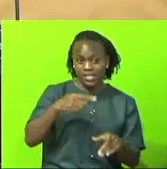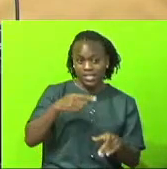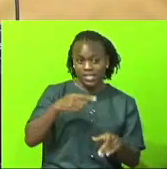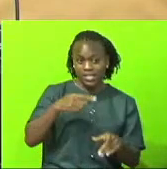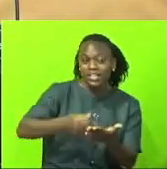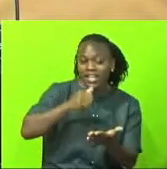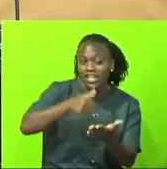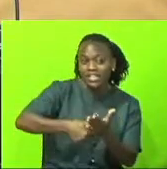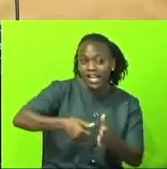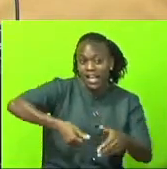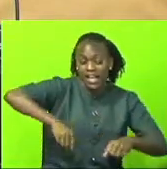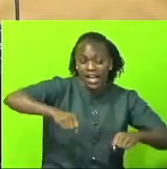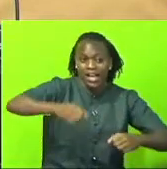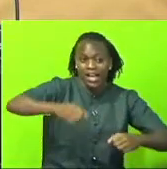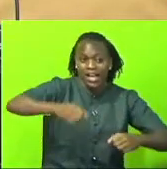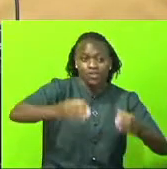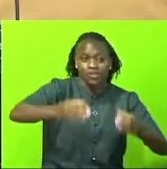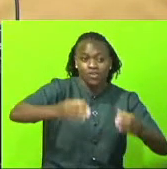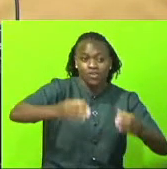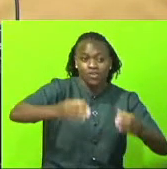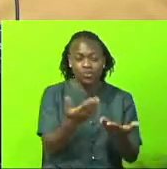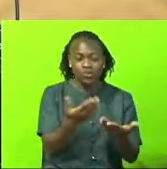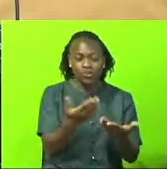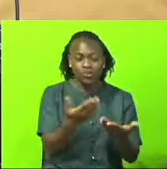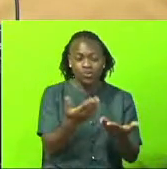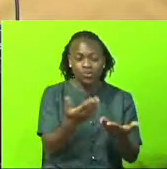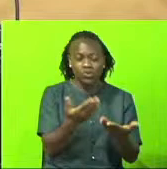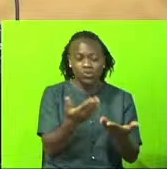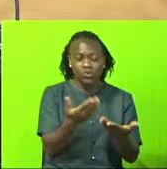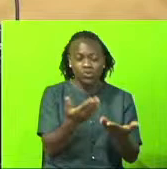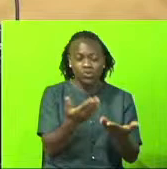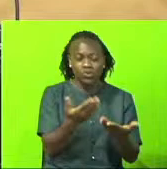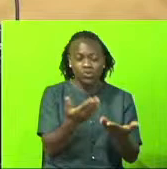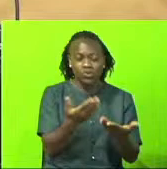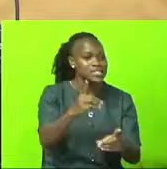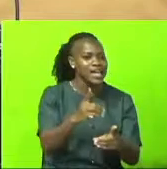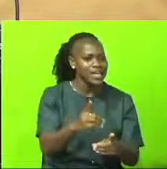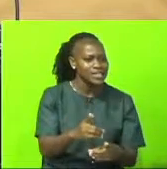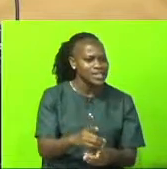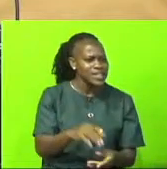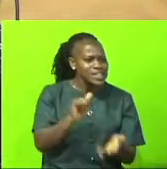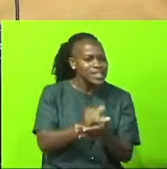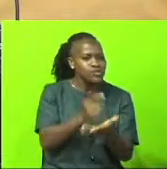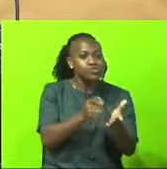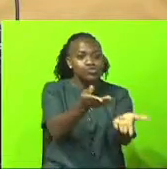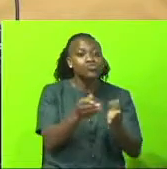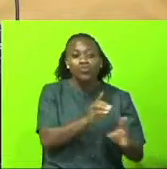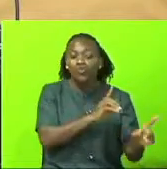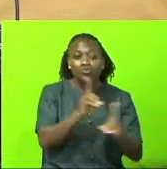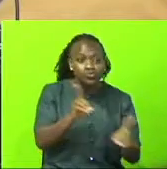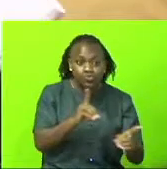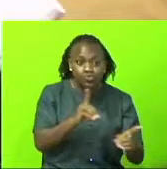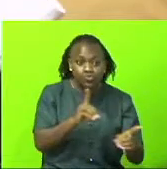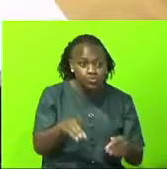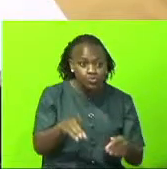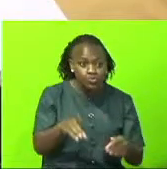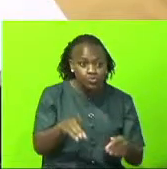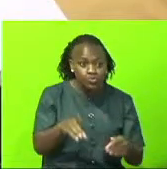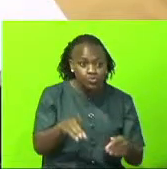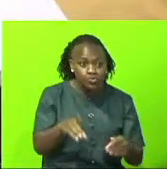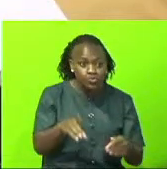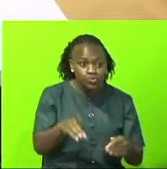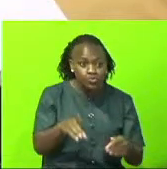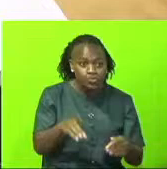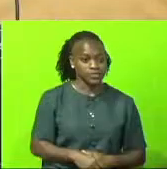do. That is what you want to do, Dr. Forson. That is what you want to do. The lawyer in Haruna Idrisu has invoked the proper